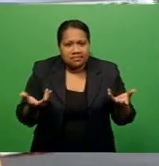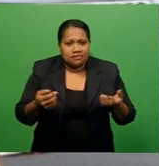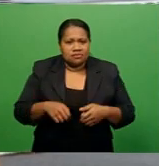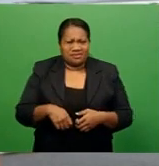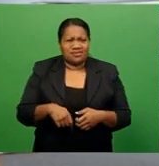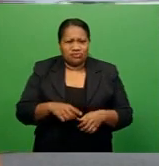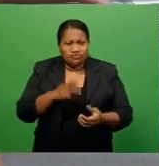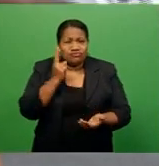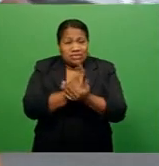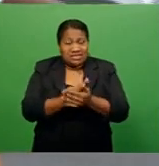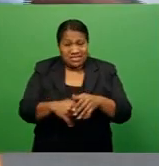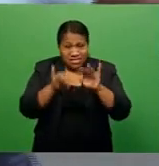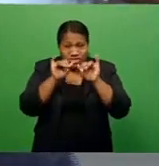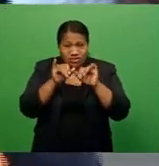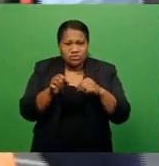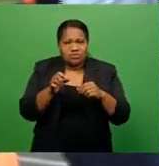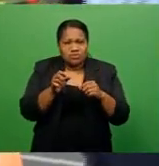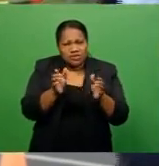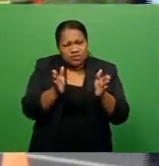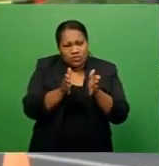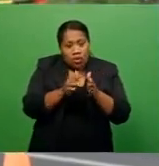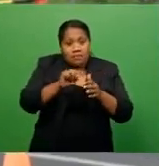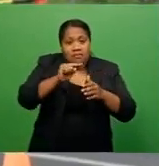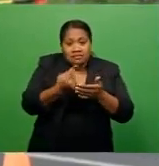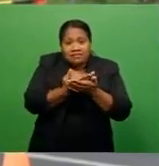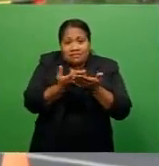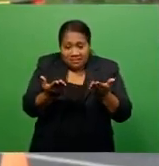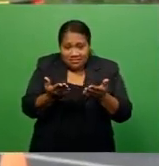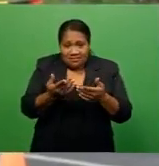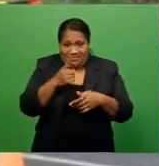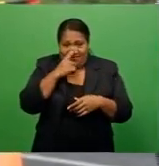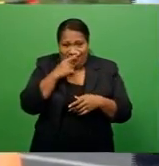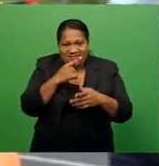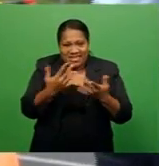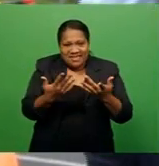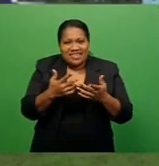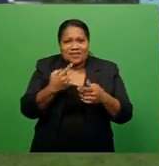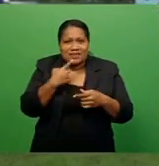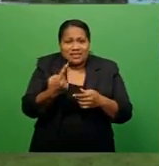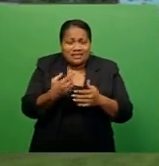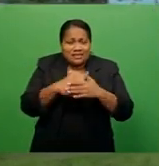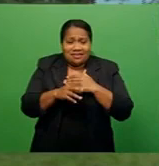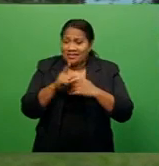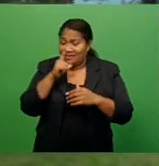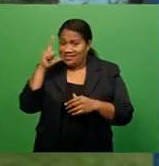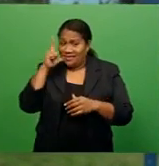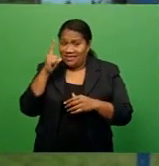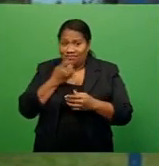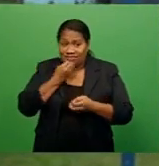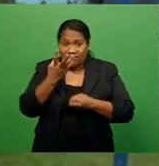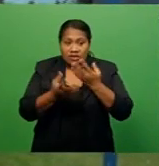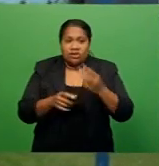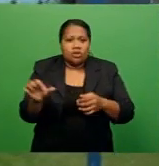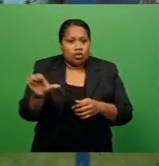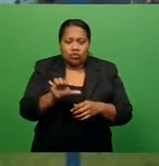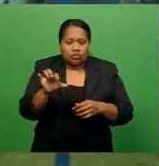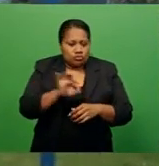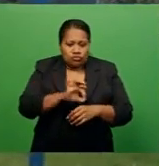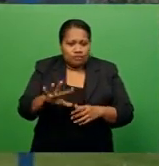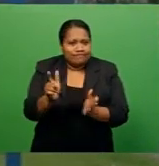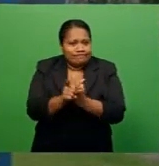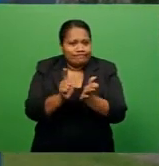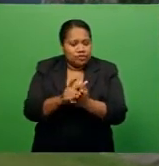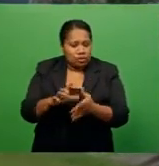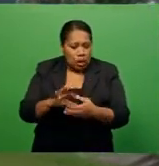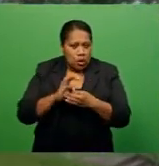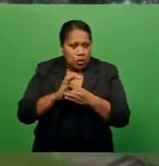major issues, but it was trivial. But the way it was taken in, like I said in the media release yesterday as well, they should not be taking law into their own hand. And we have